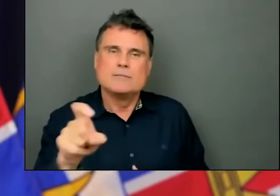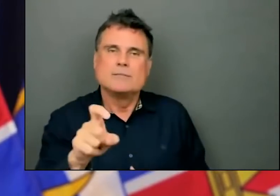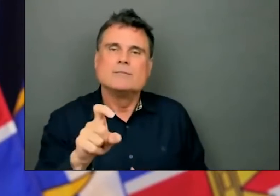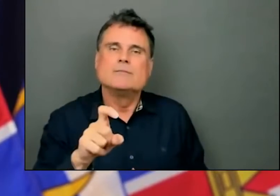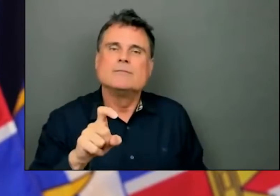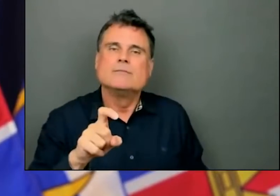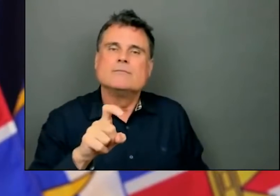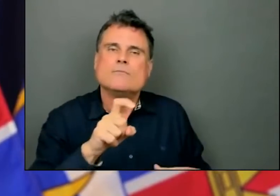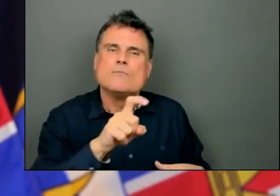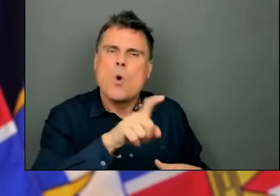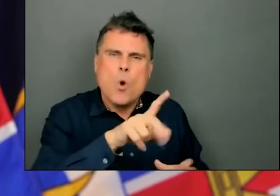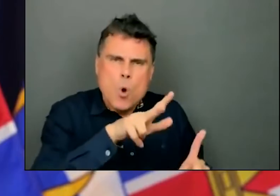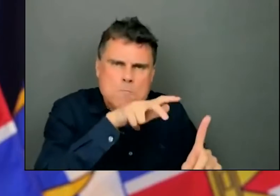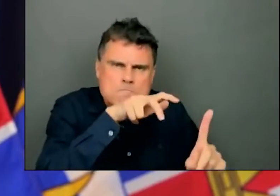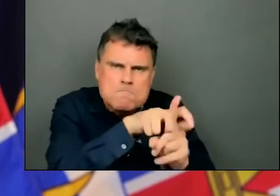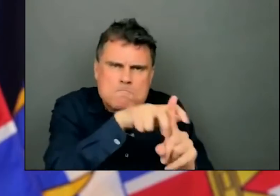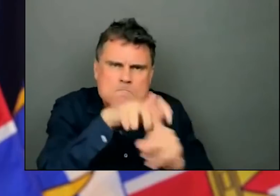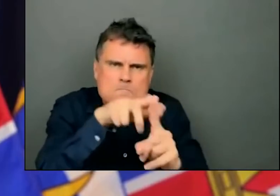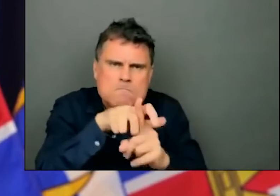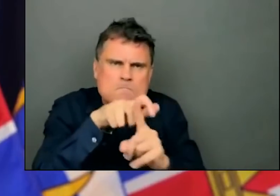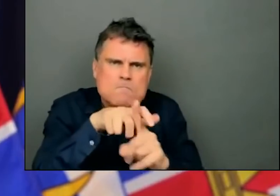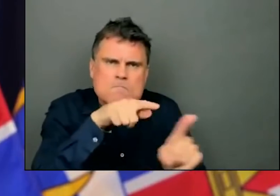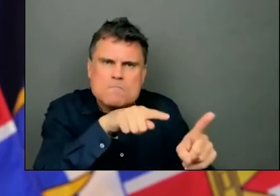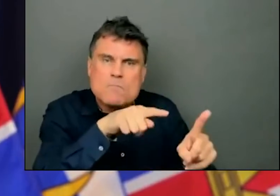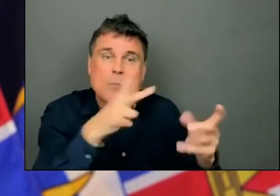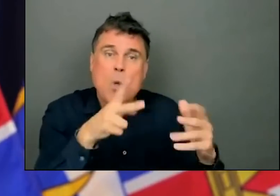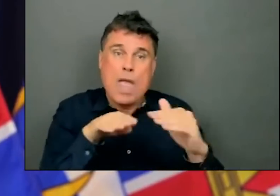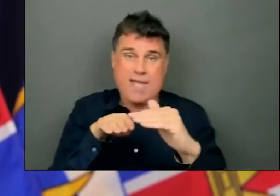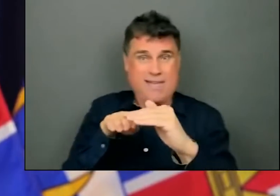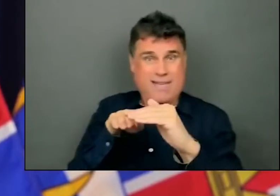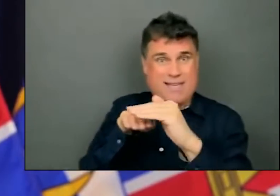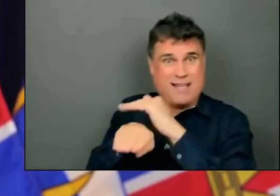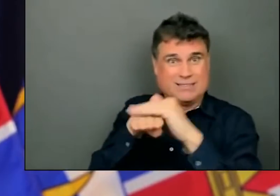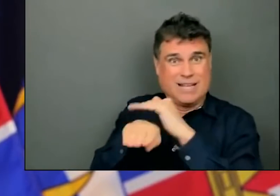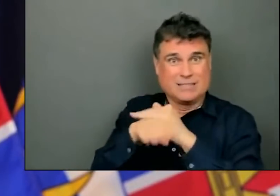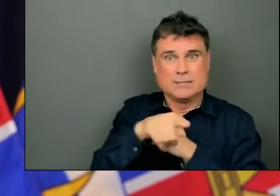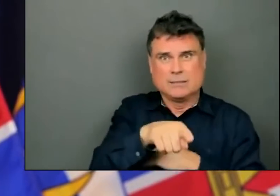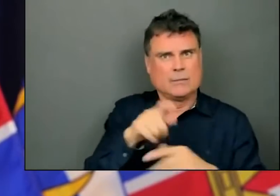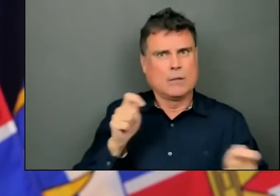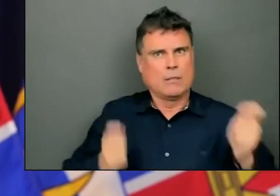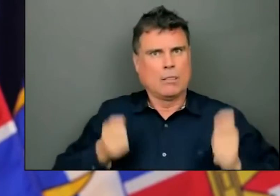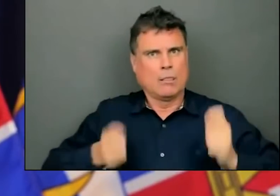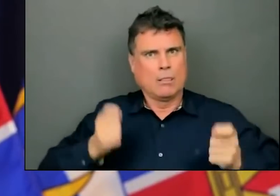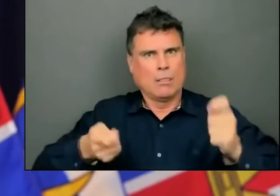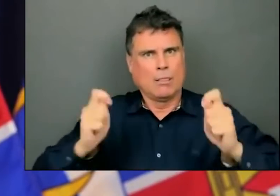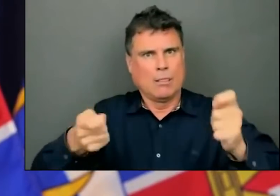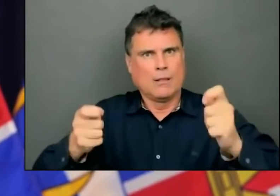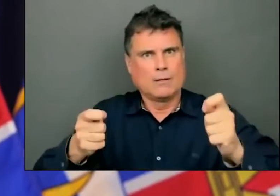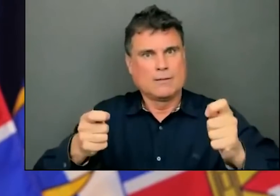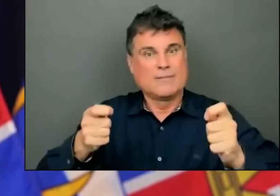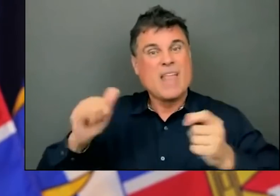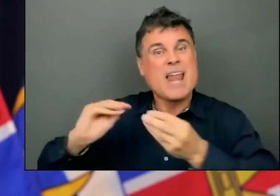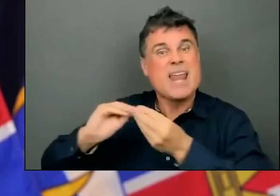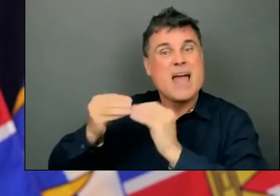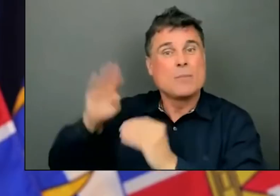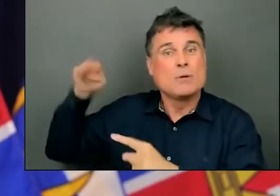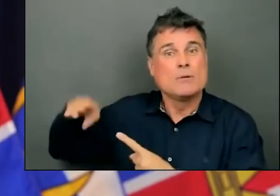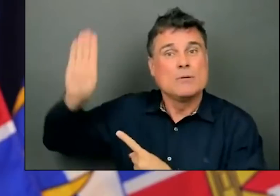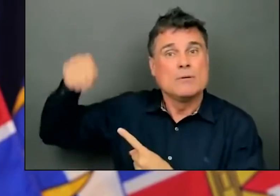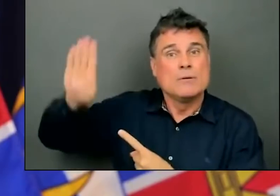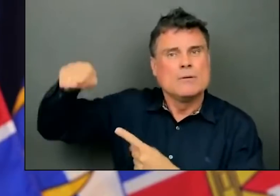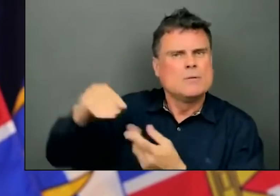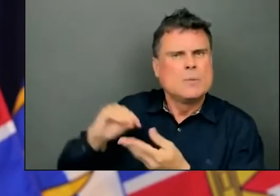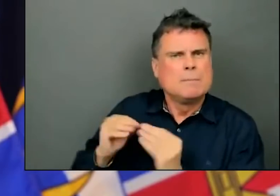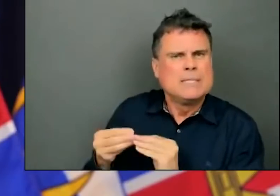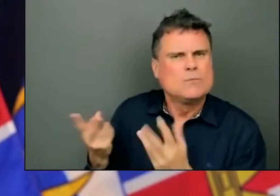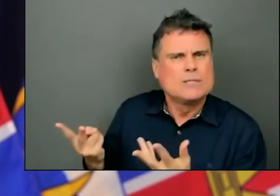as you know, the access to tests is changing, and it's only numerator data. So we don't actually know how many tests have been